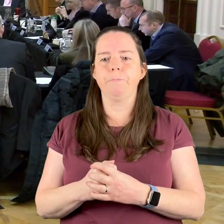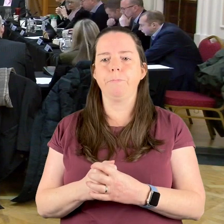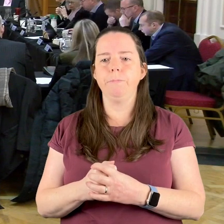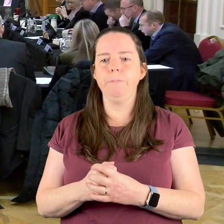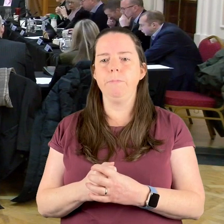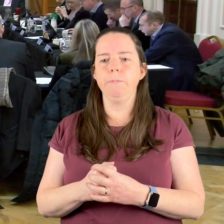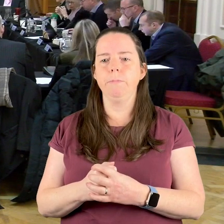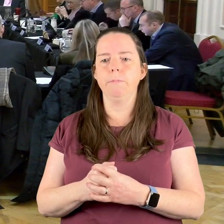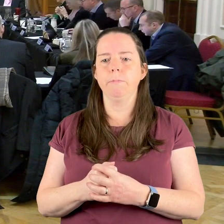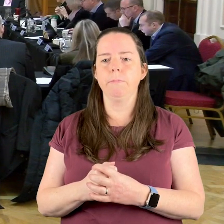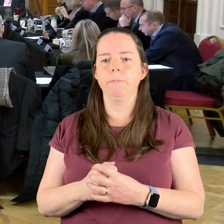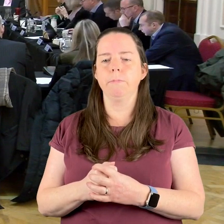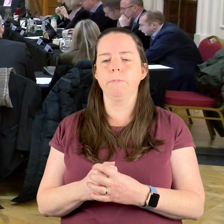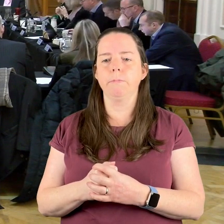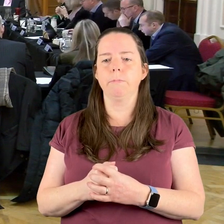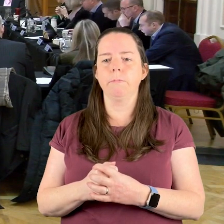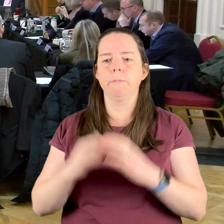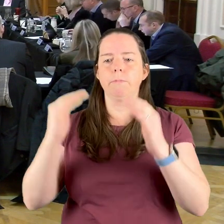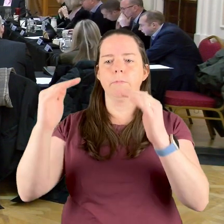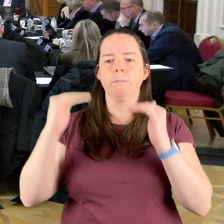Thank you.